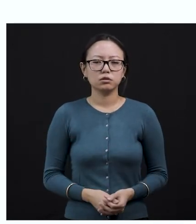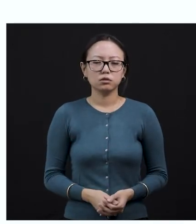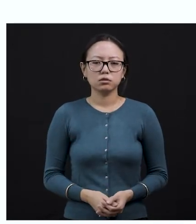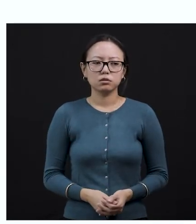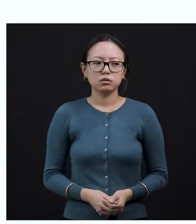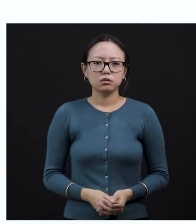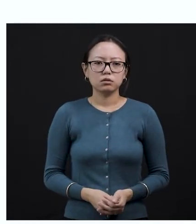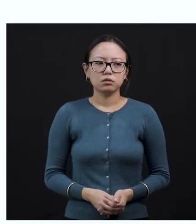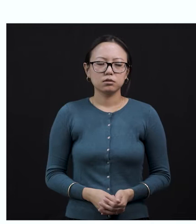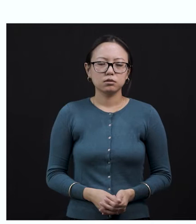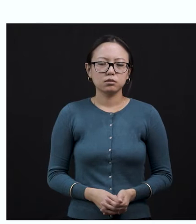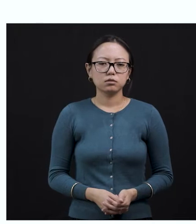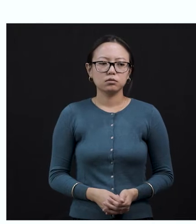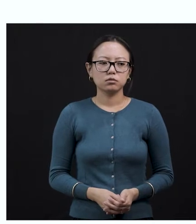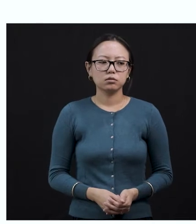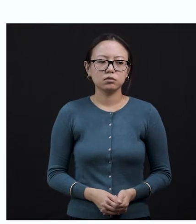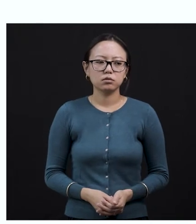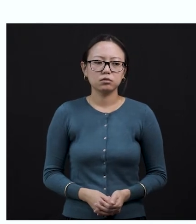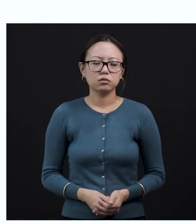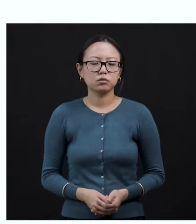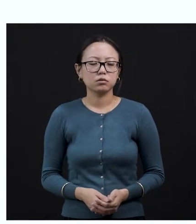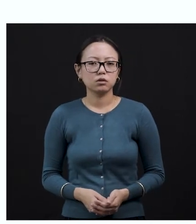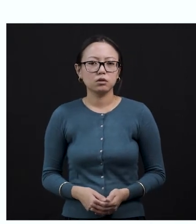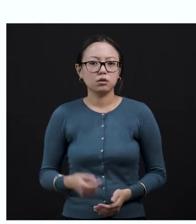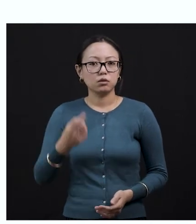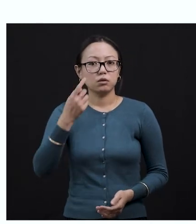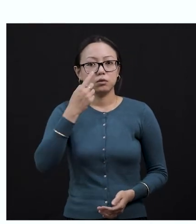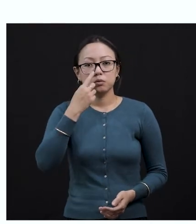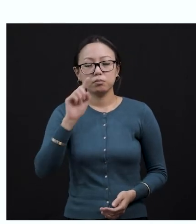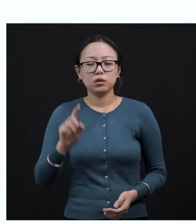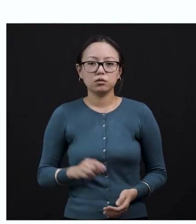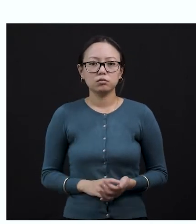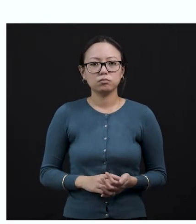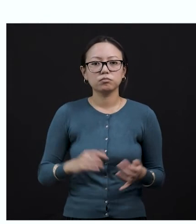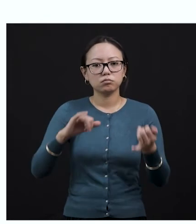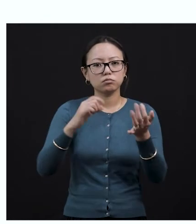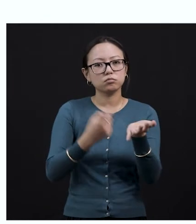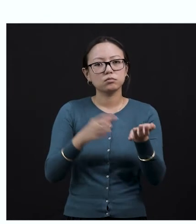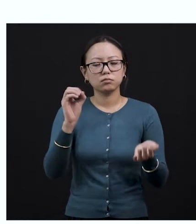we can understand that women also had an important role in a society.